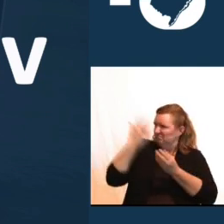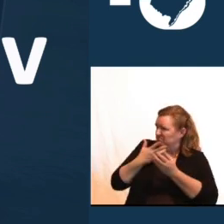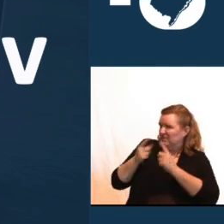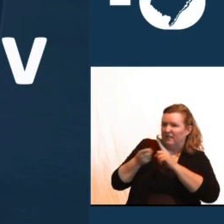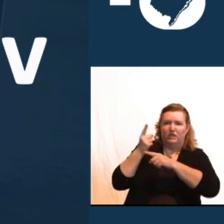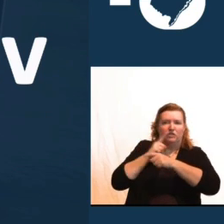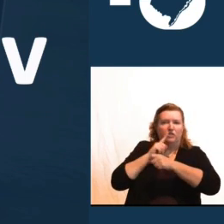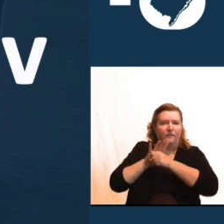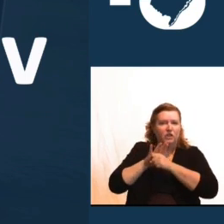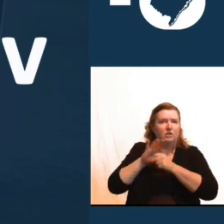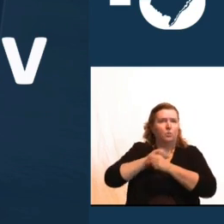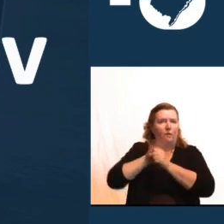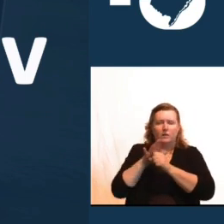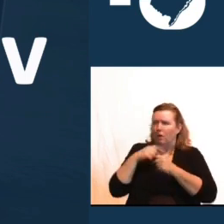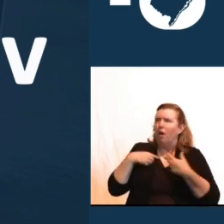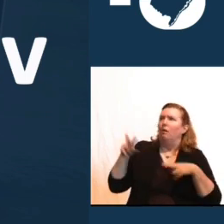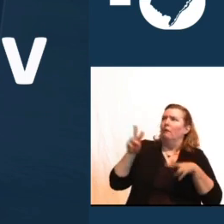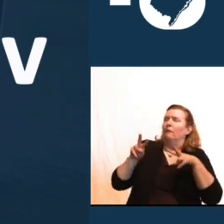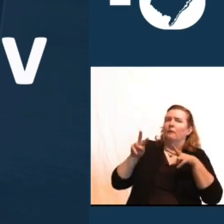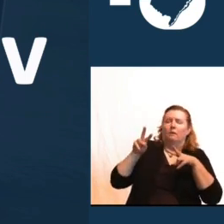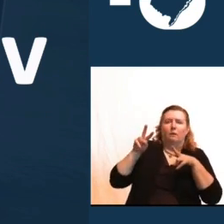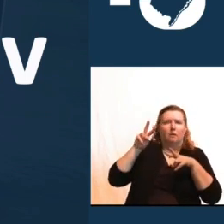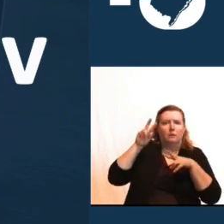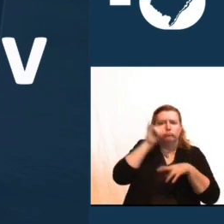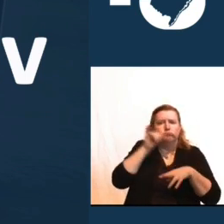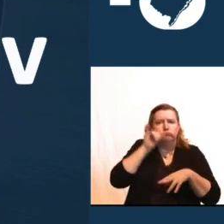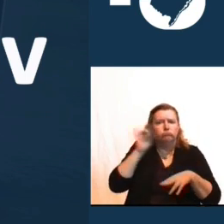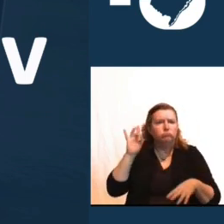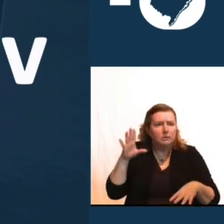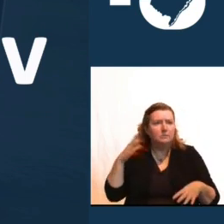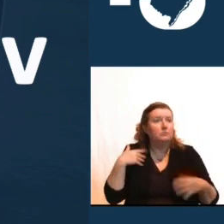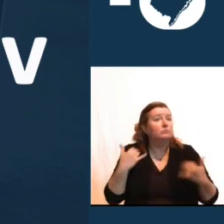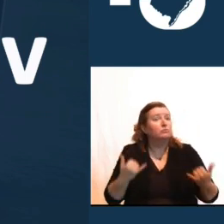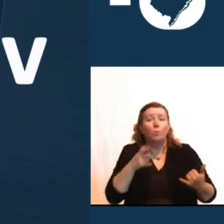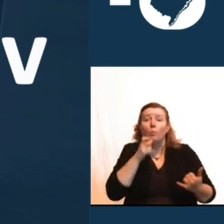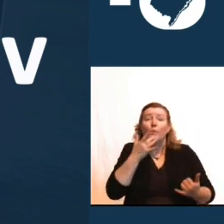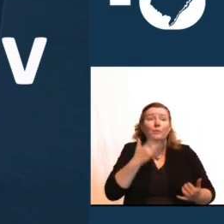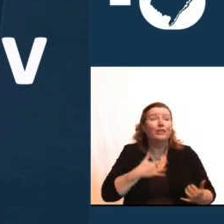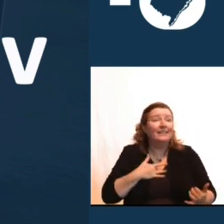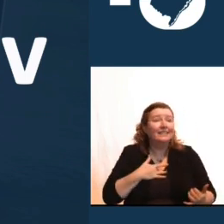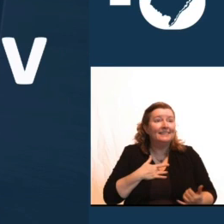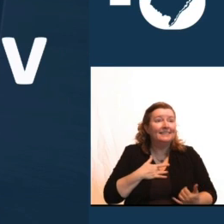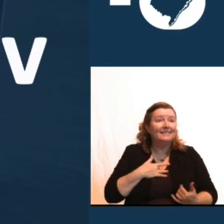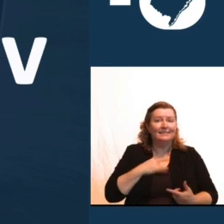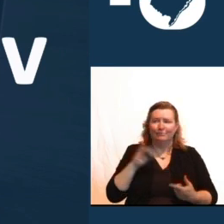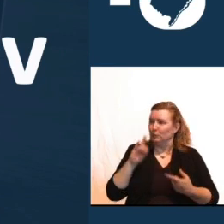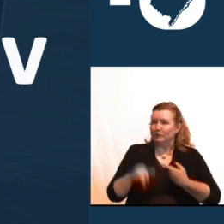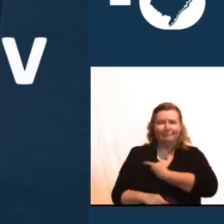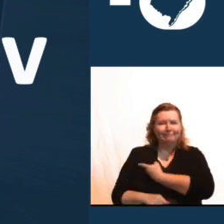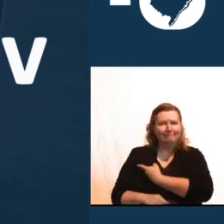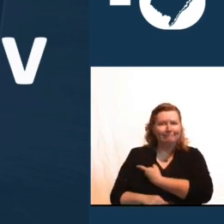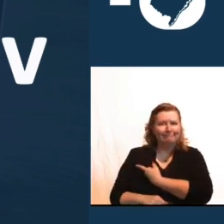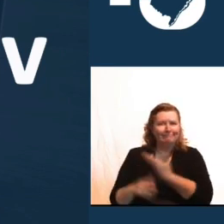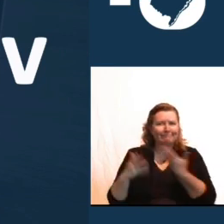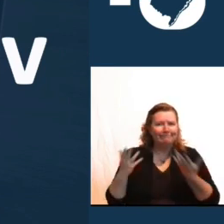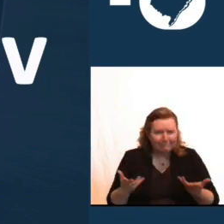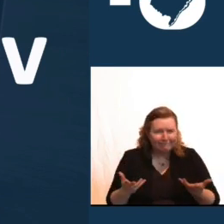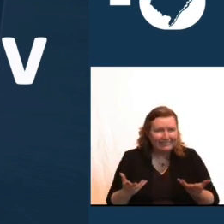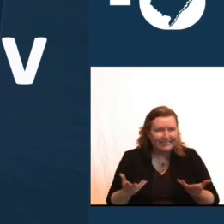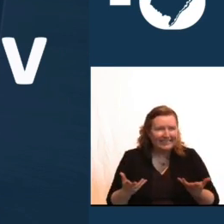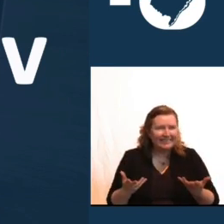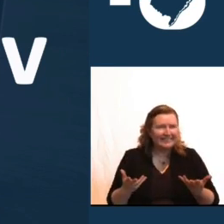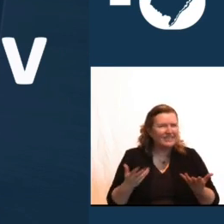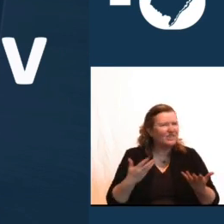state, some 257 updates on our progress in fighting the coronavirus pandemic. But